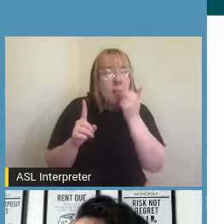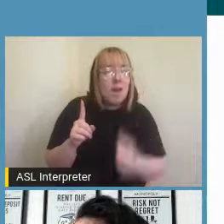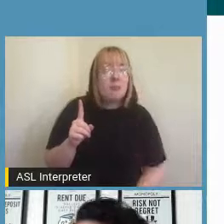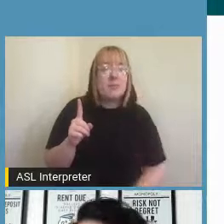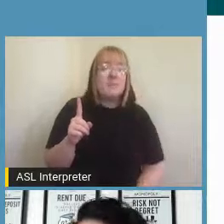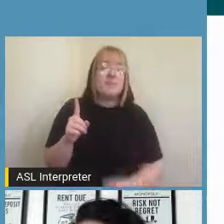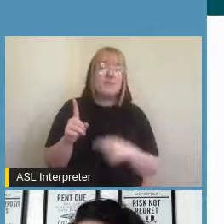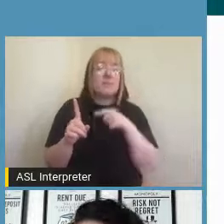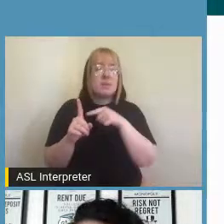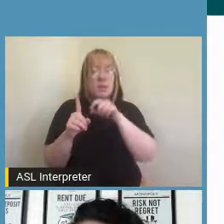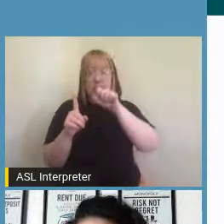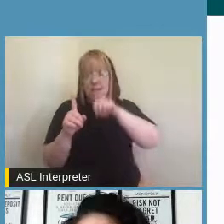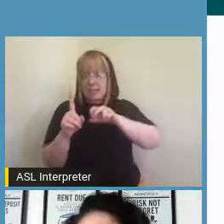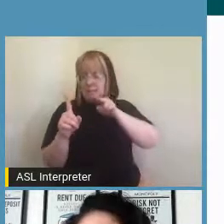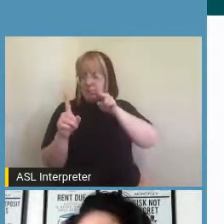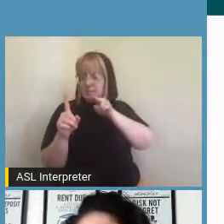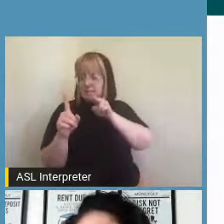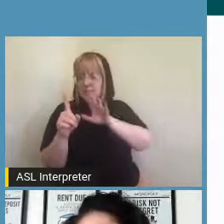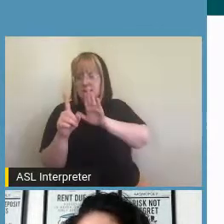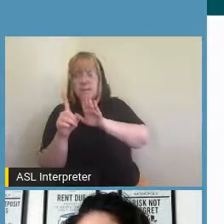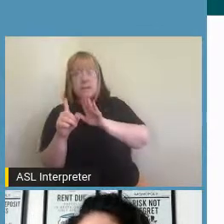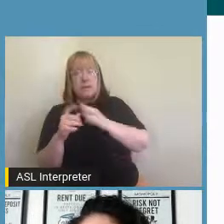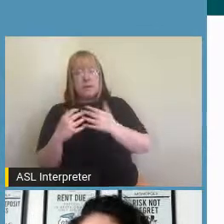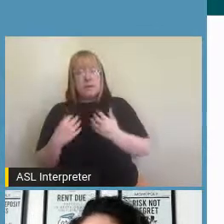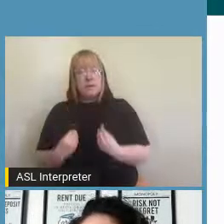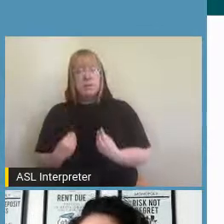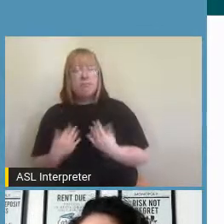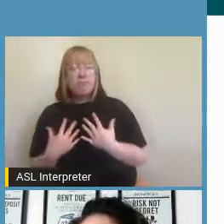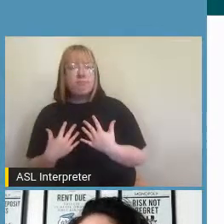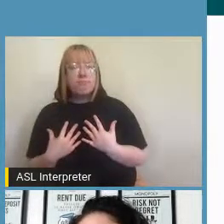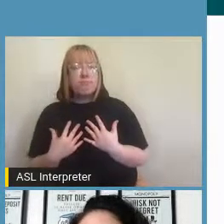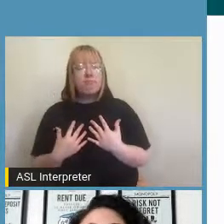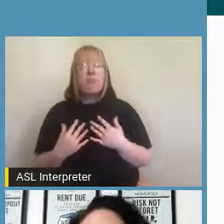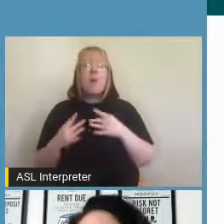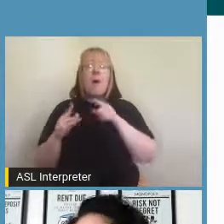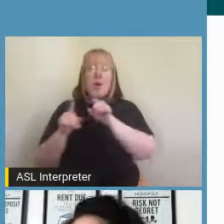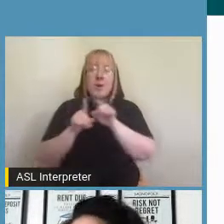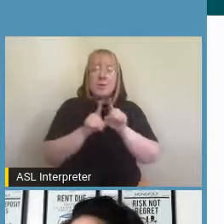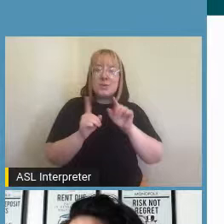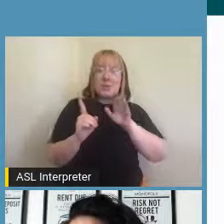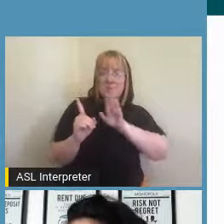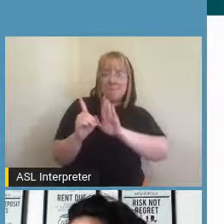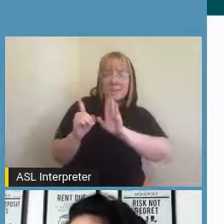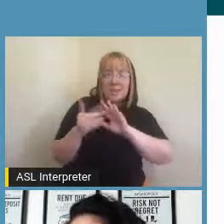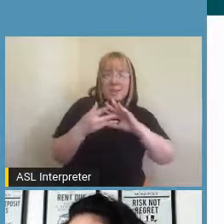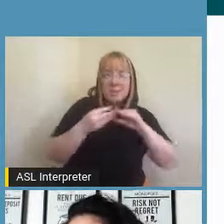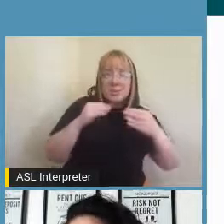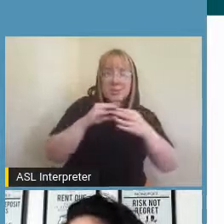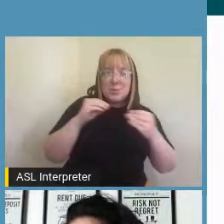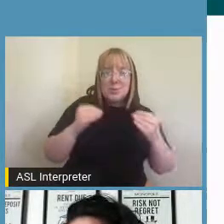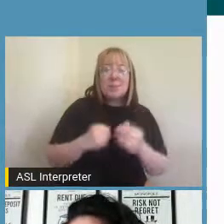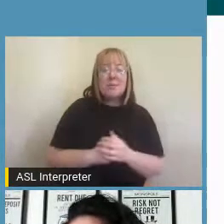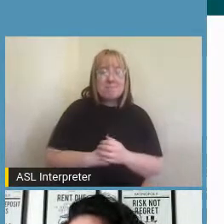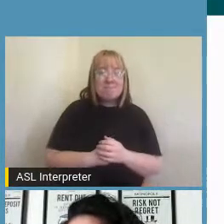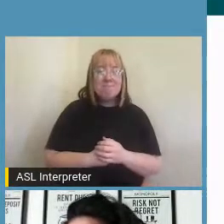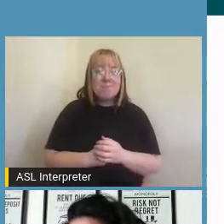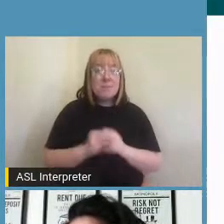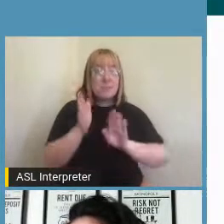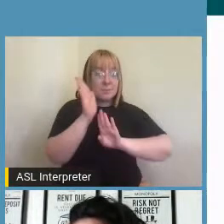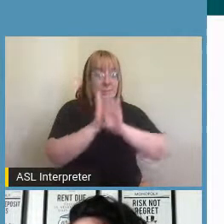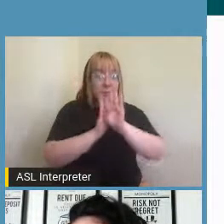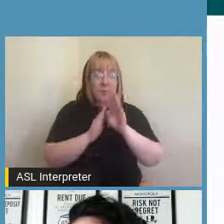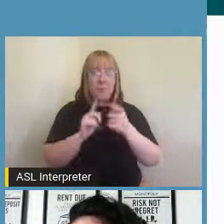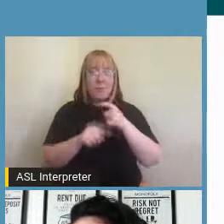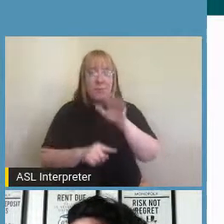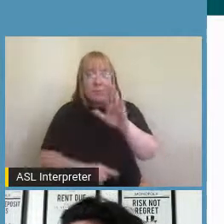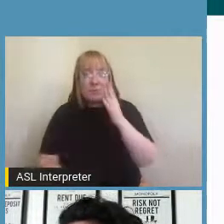both his passion around this and also just the stories, the incredible stories that are coming from all of these.